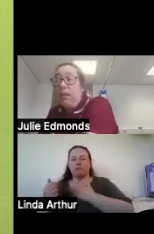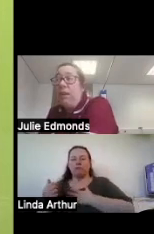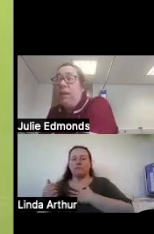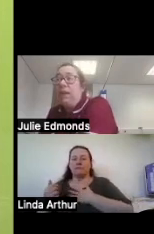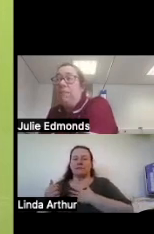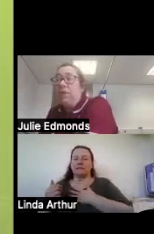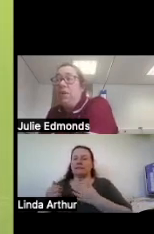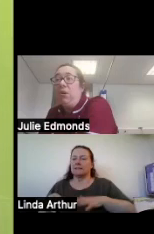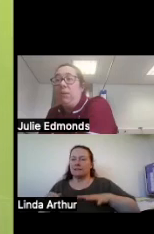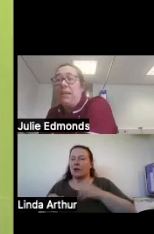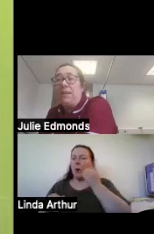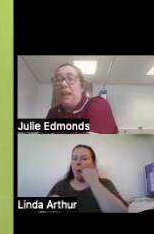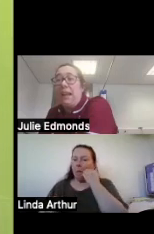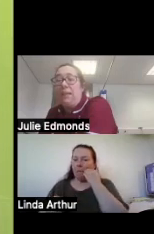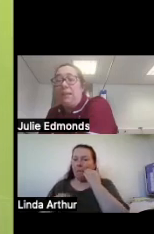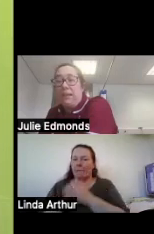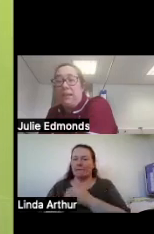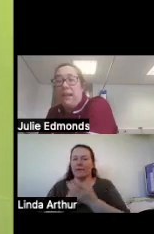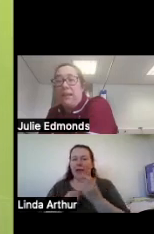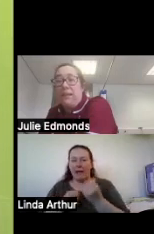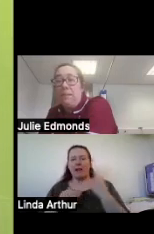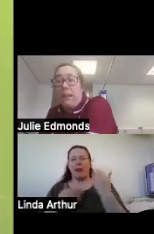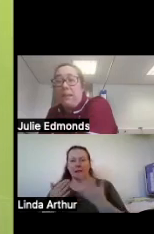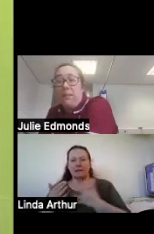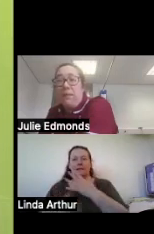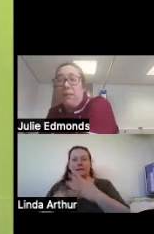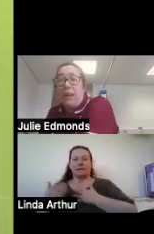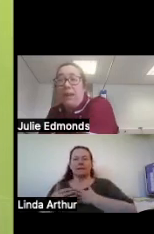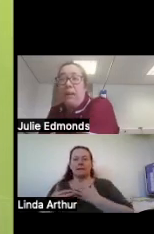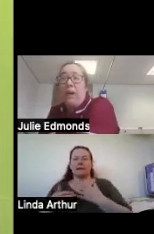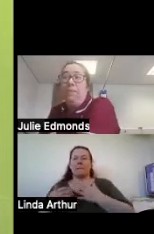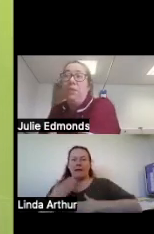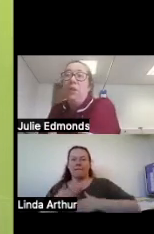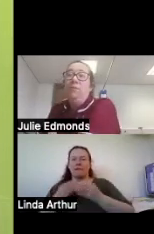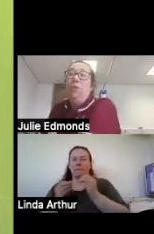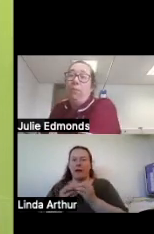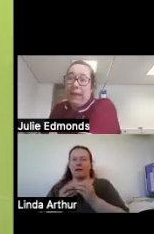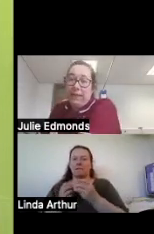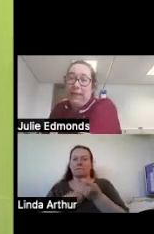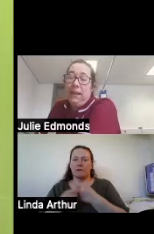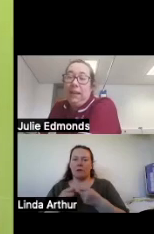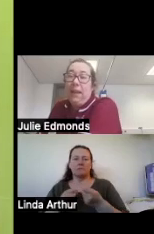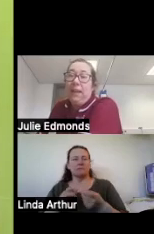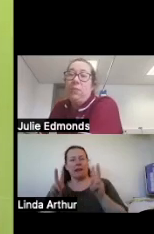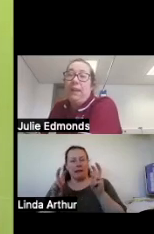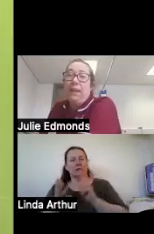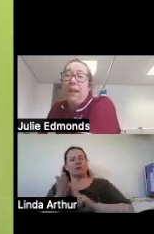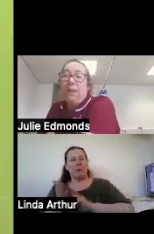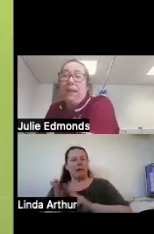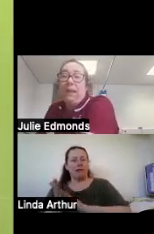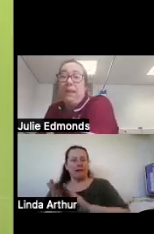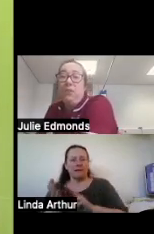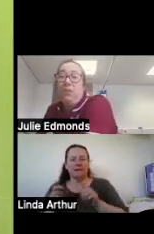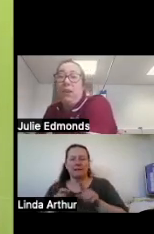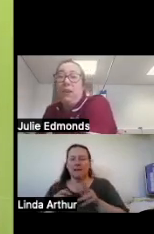home, and you always have in that level of anxiety, then that behavior for your bladder becomes normalized. And that's when it